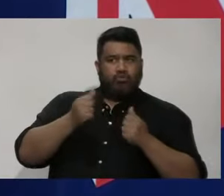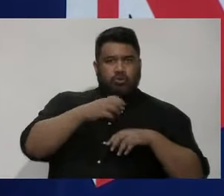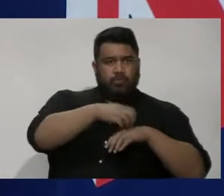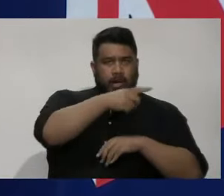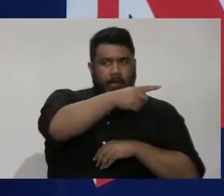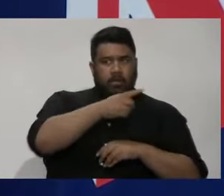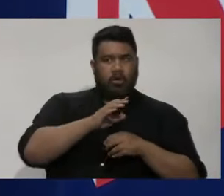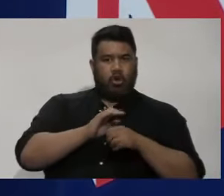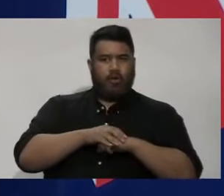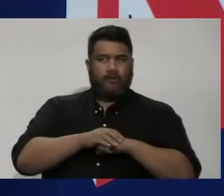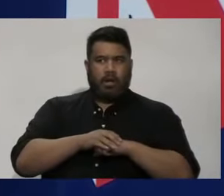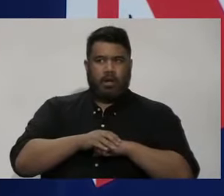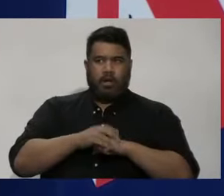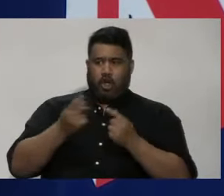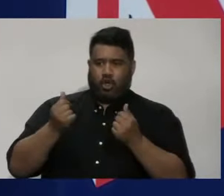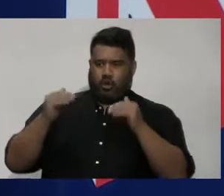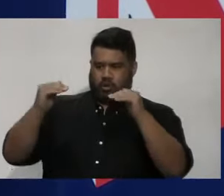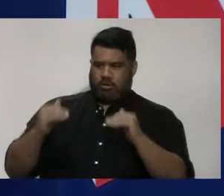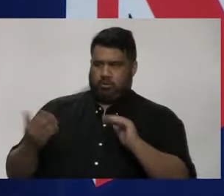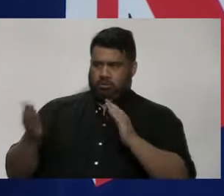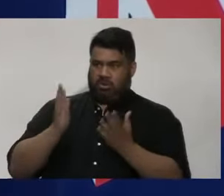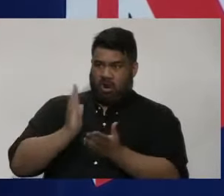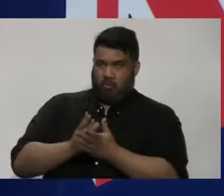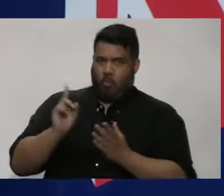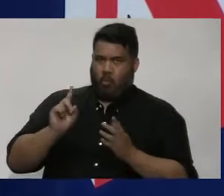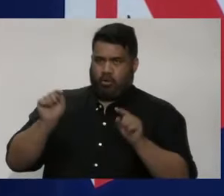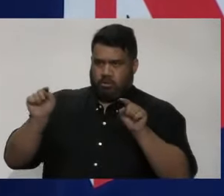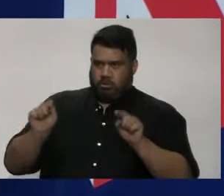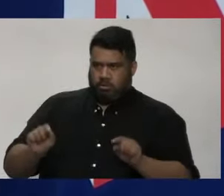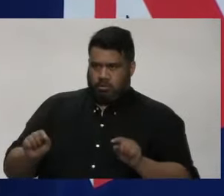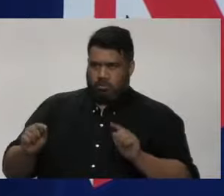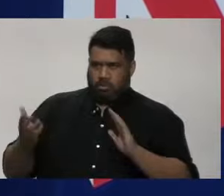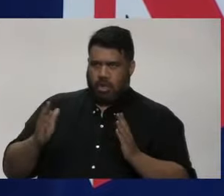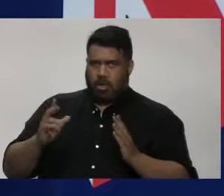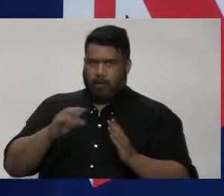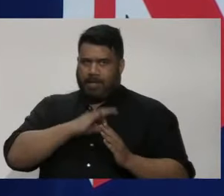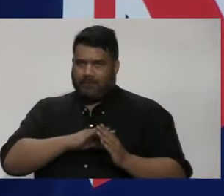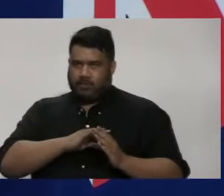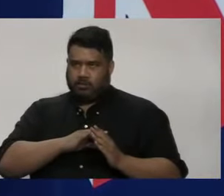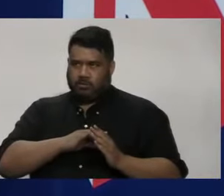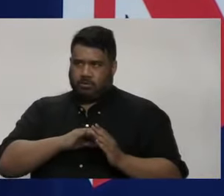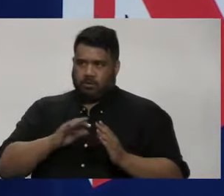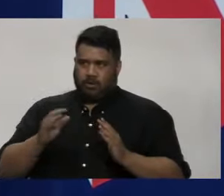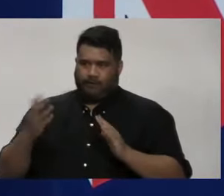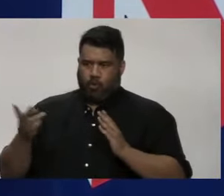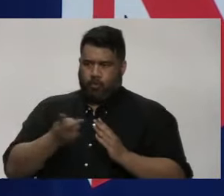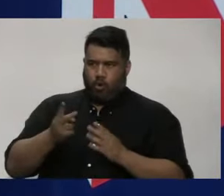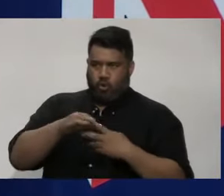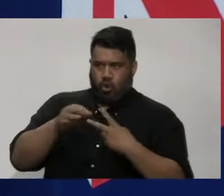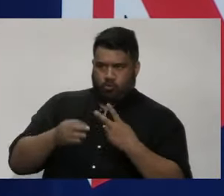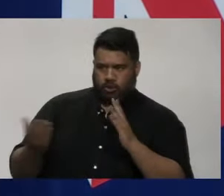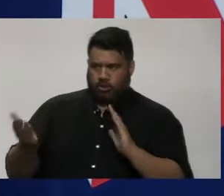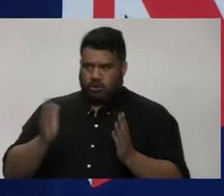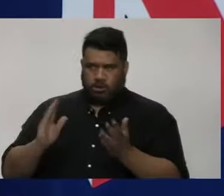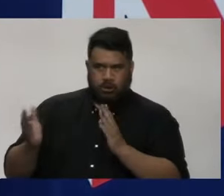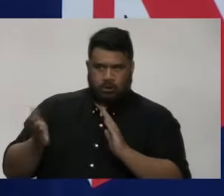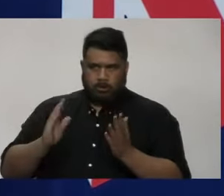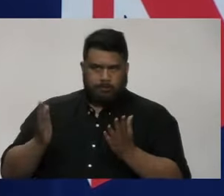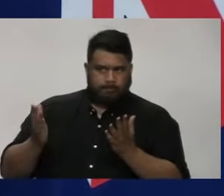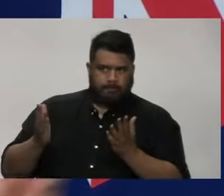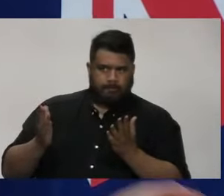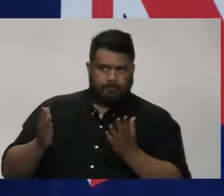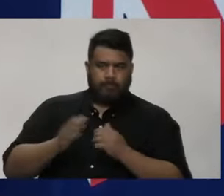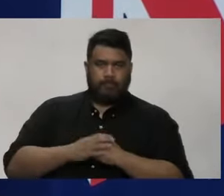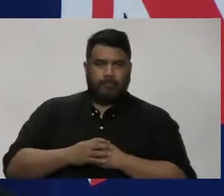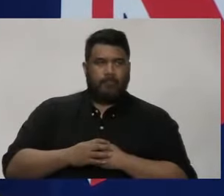what those actual potential costs were and what were the benefits of not going